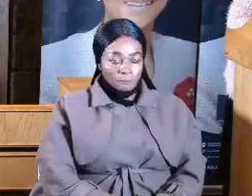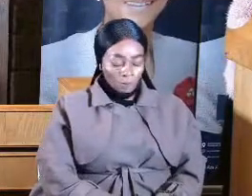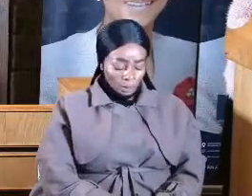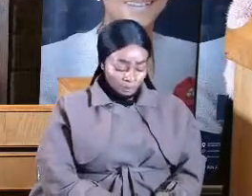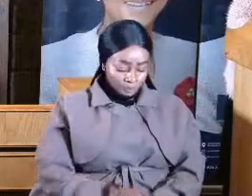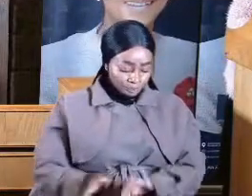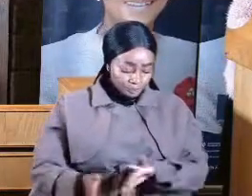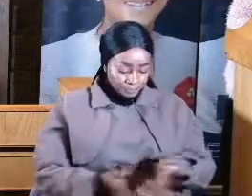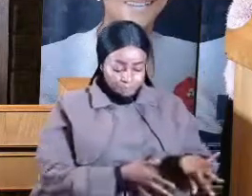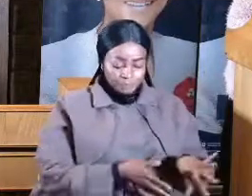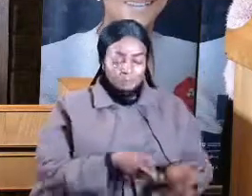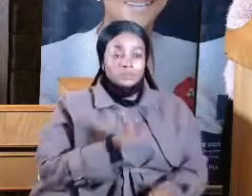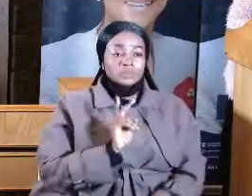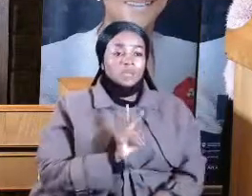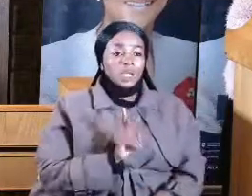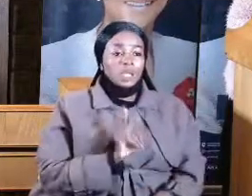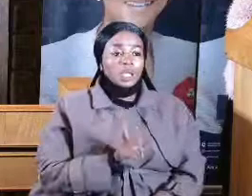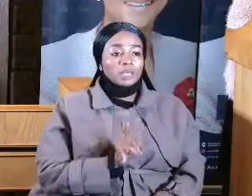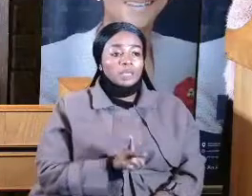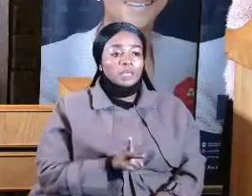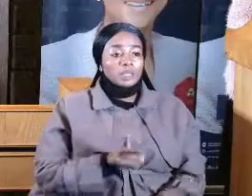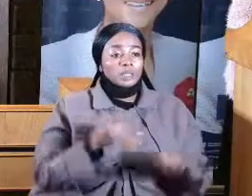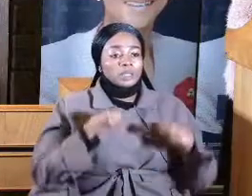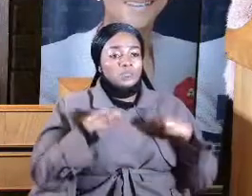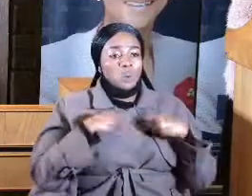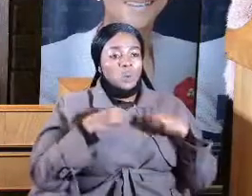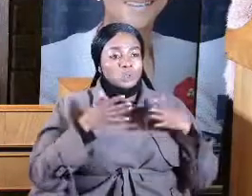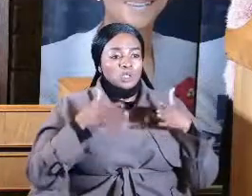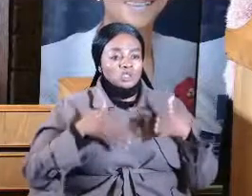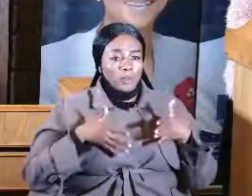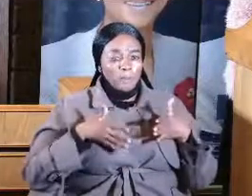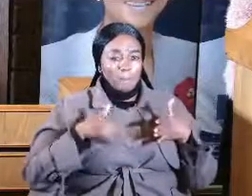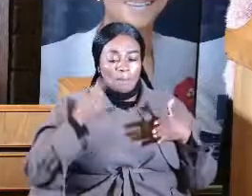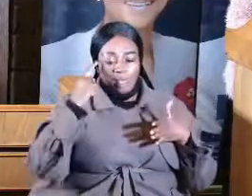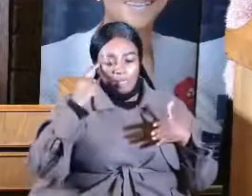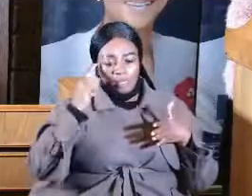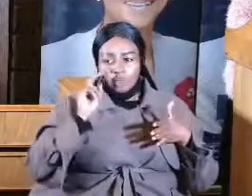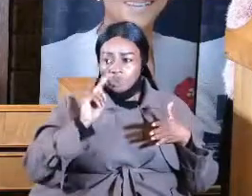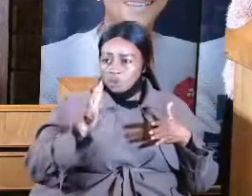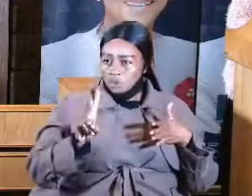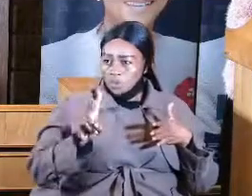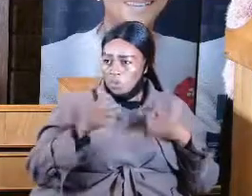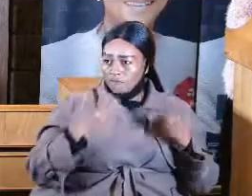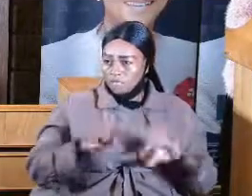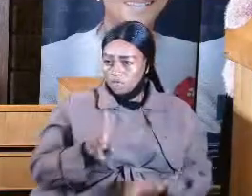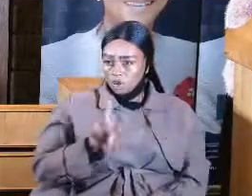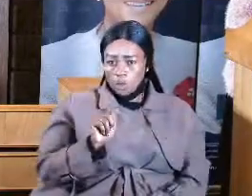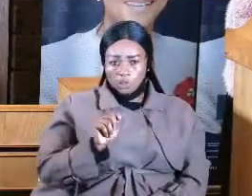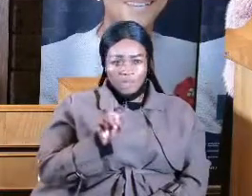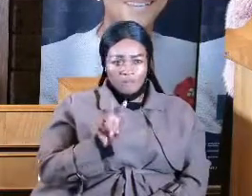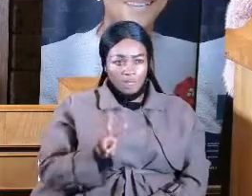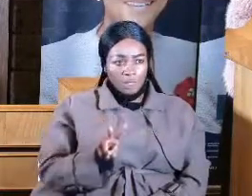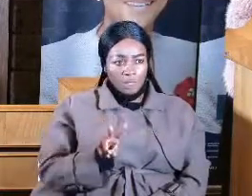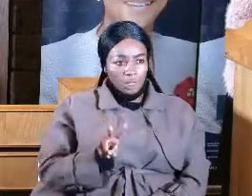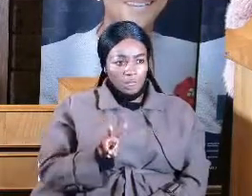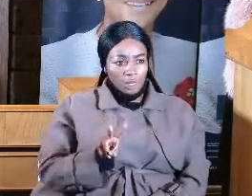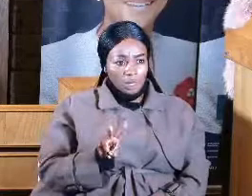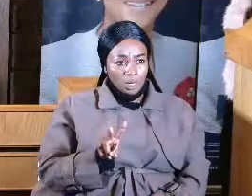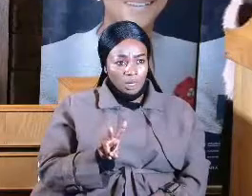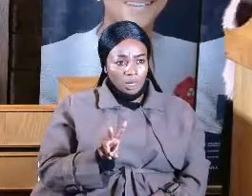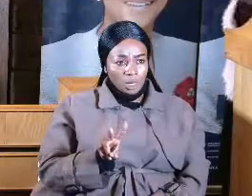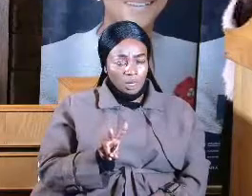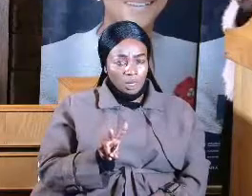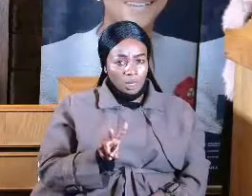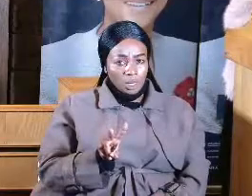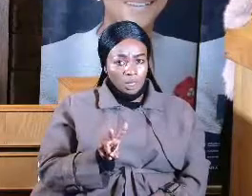Another issue is land acquisition and ownership. I think we've seen on TV that there